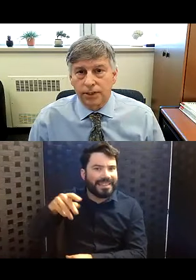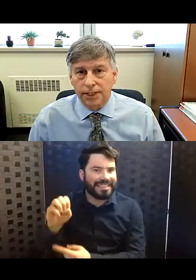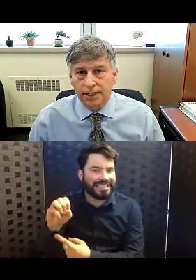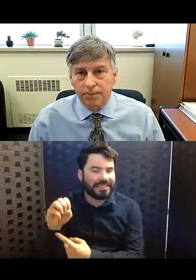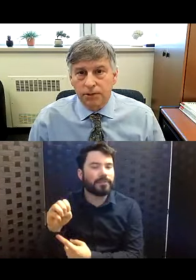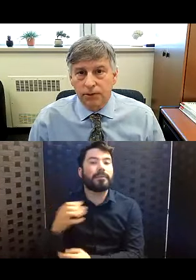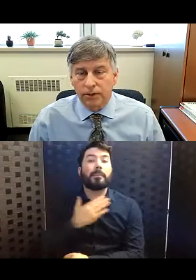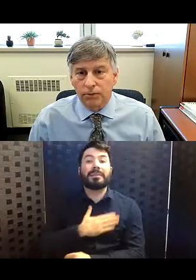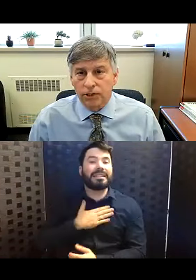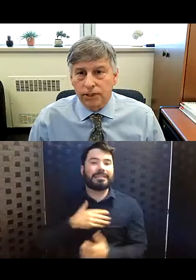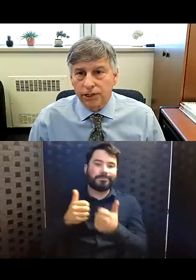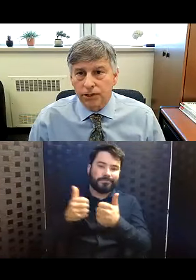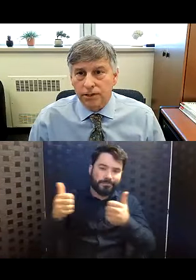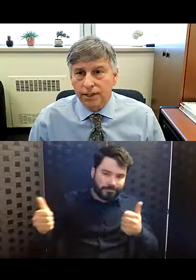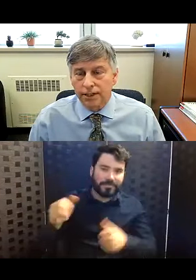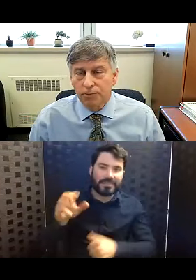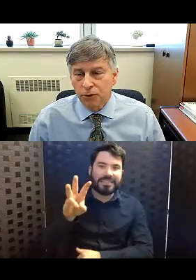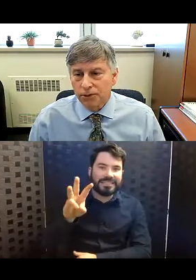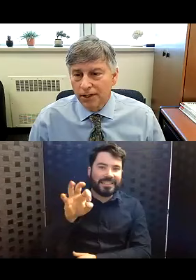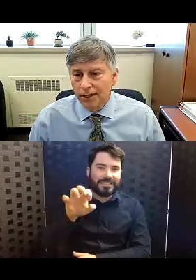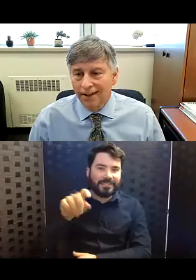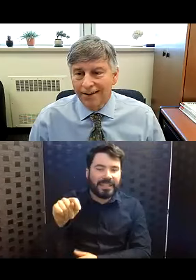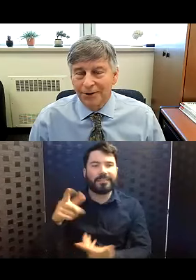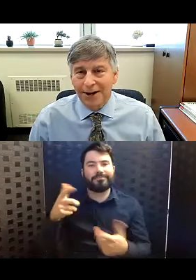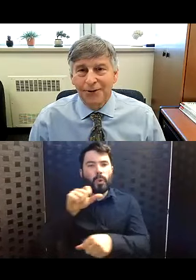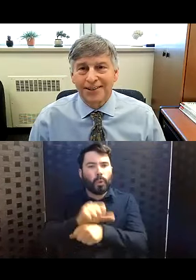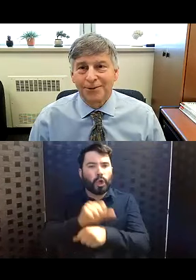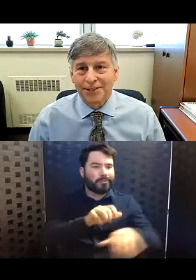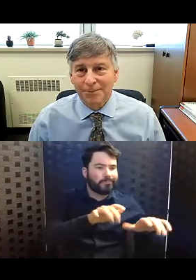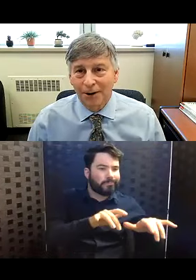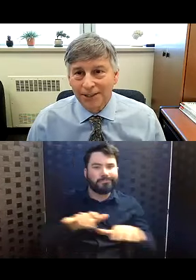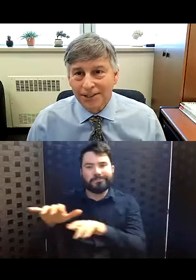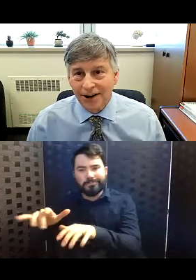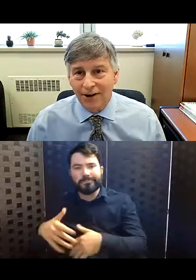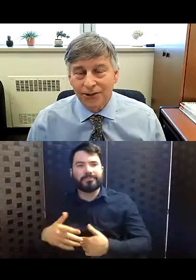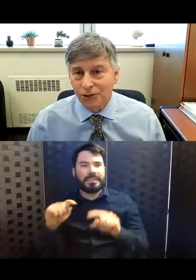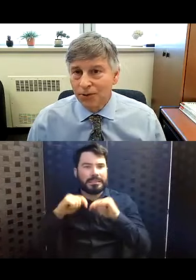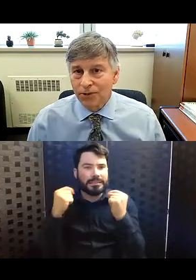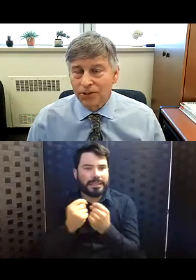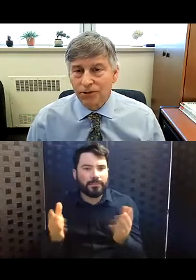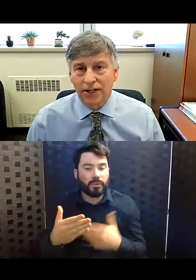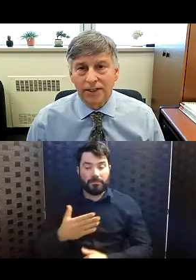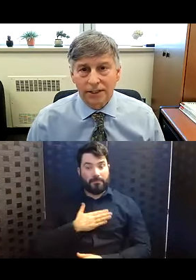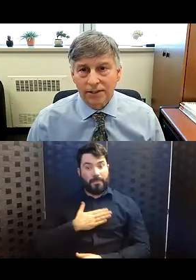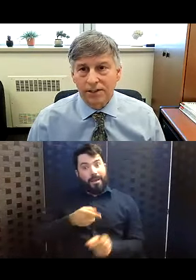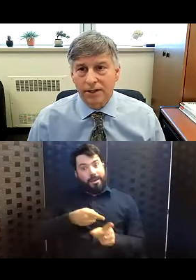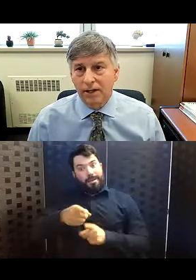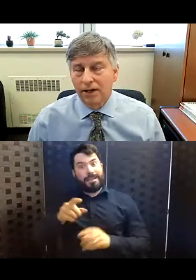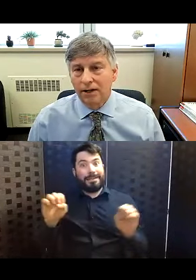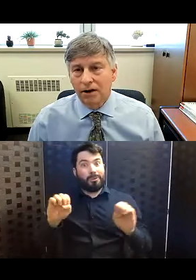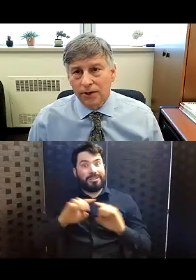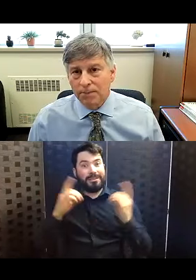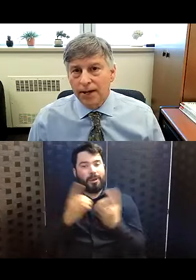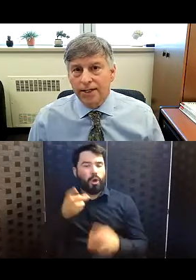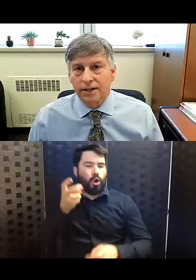6-foot distancing between workstations and in team rooms. Where I work in the emergency department, this is harder to do, but we're still trying to distance